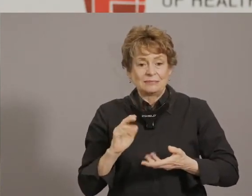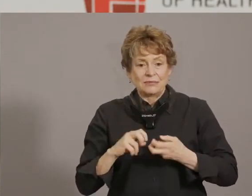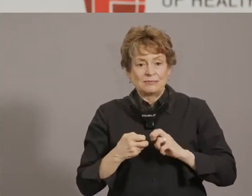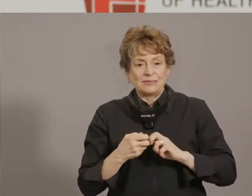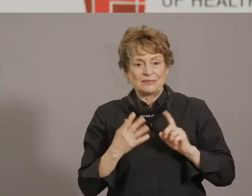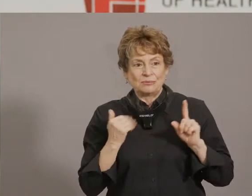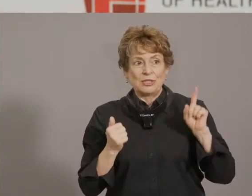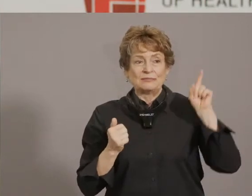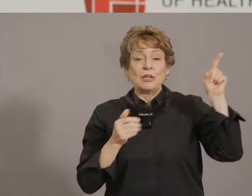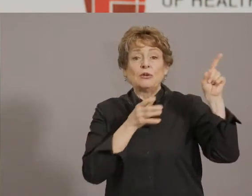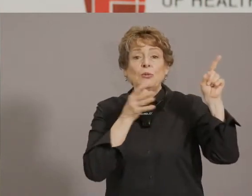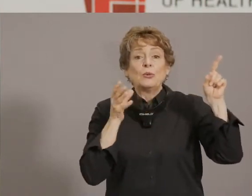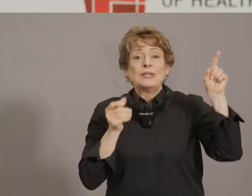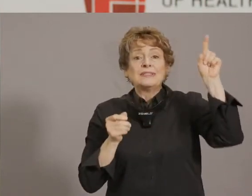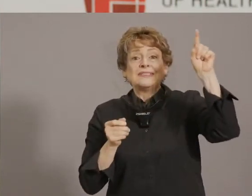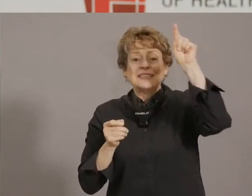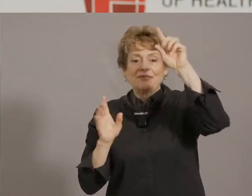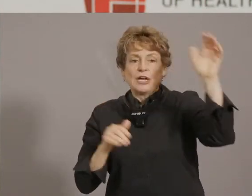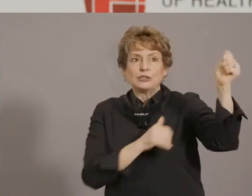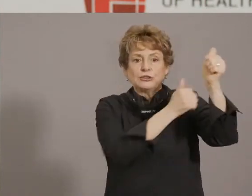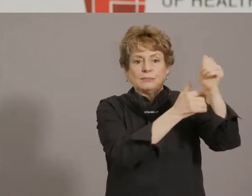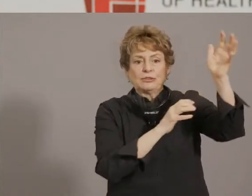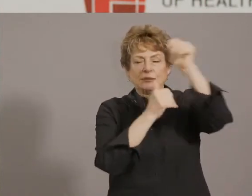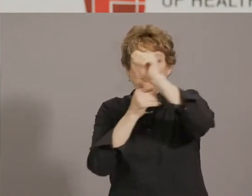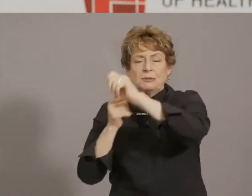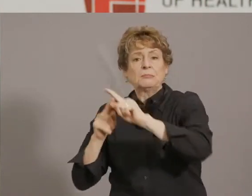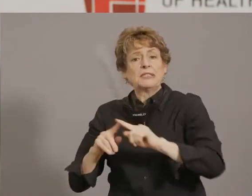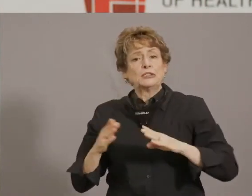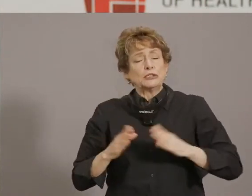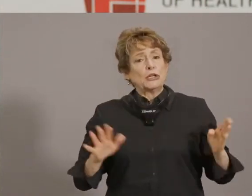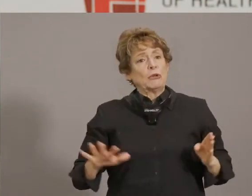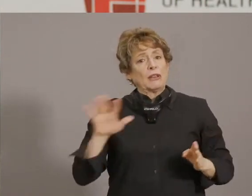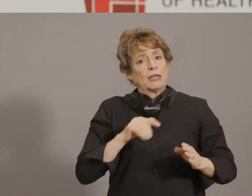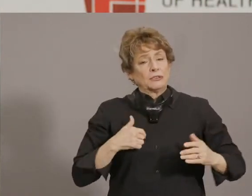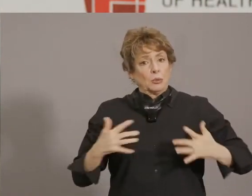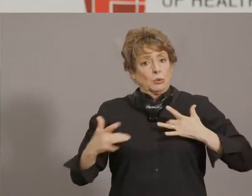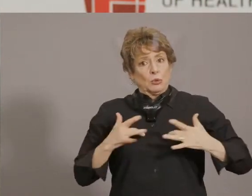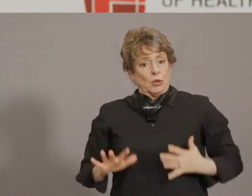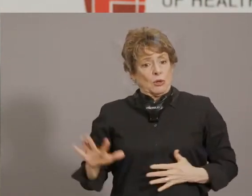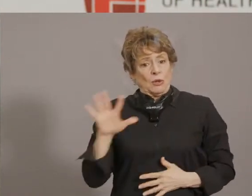I'm not concerned because they should have that vaccine at the beginning of next week.